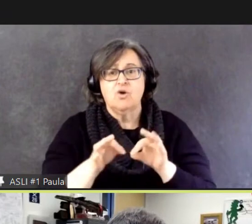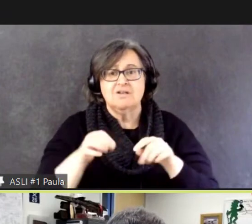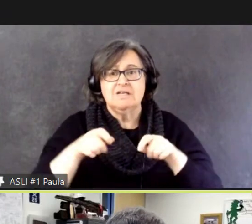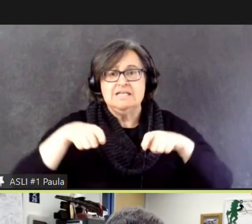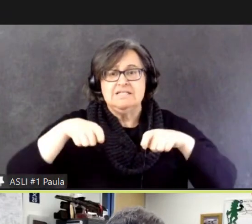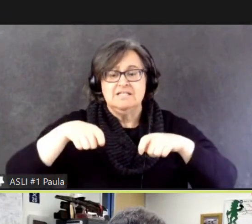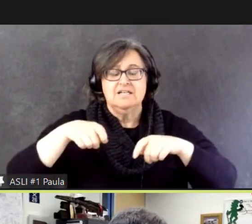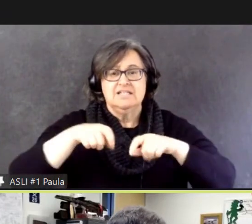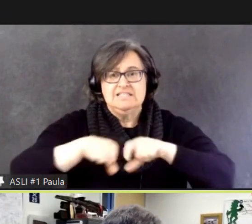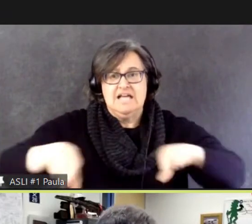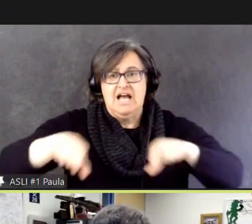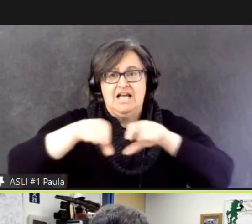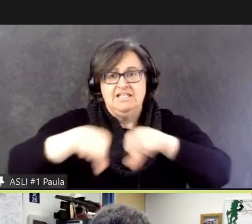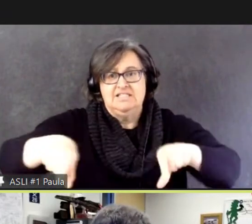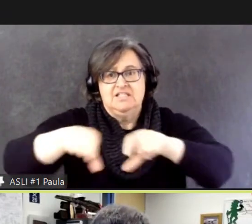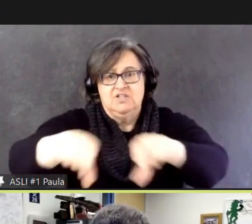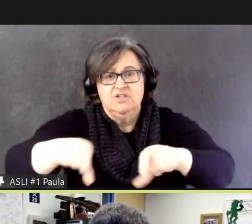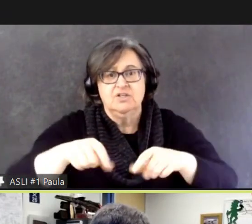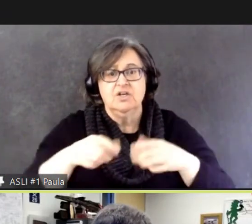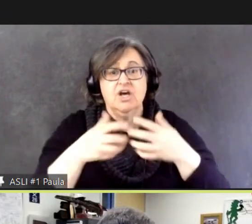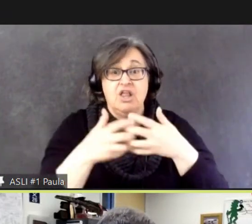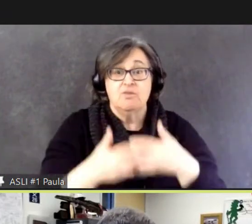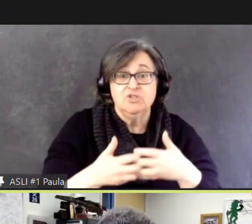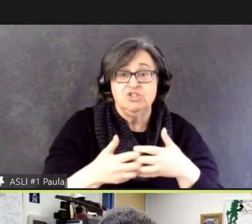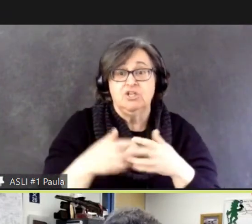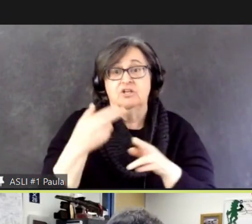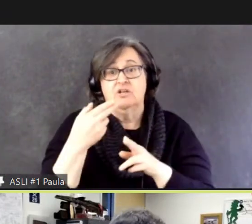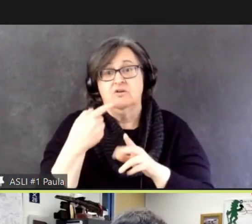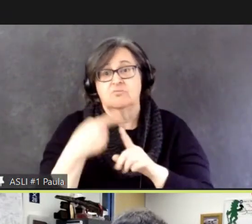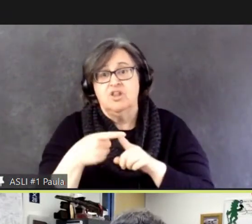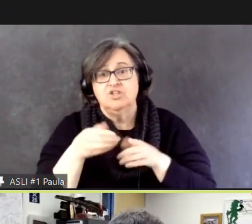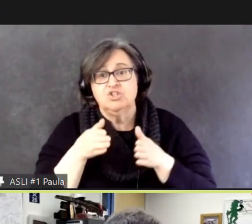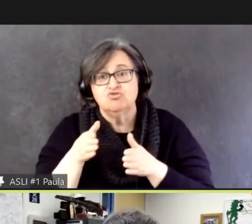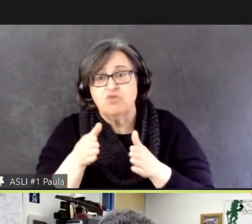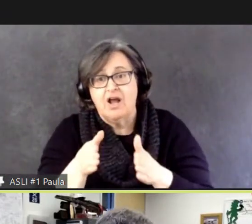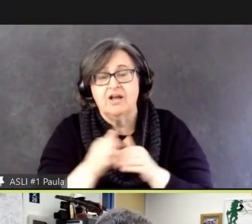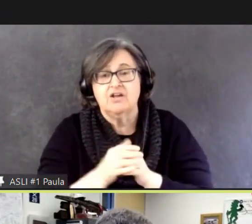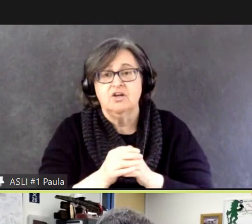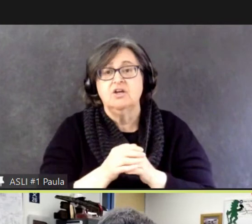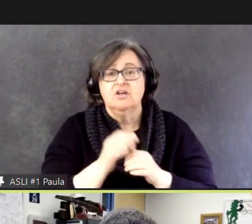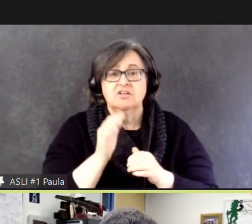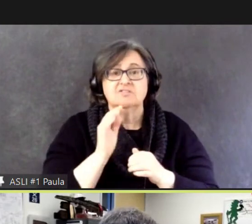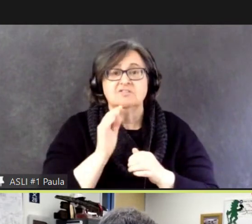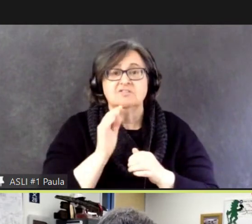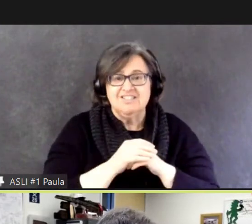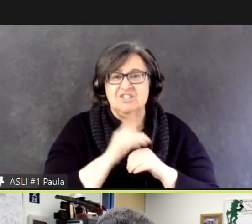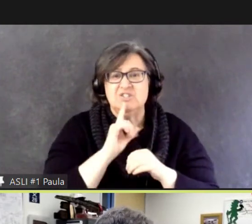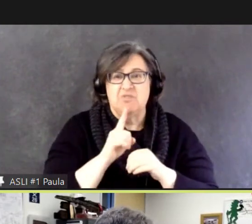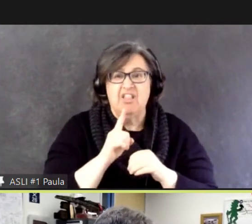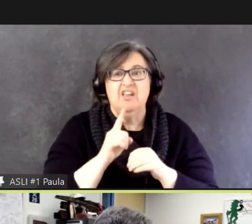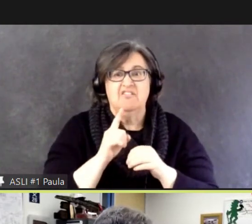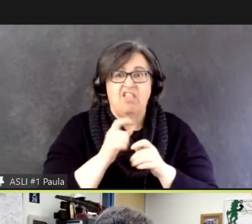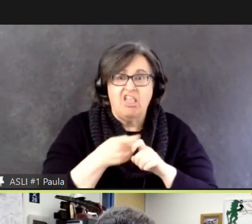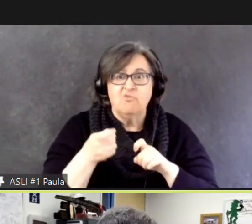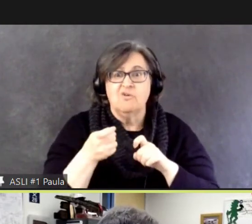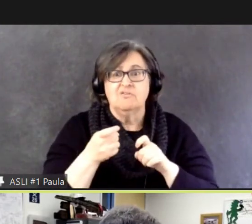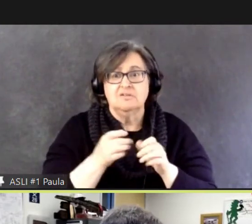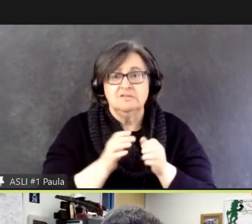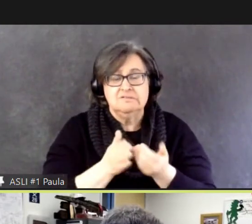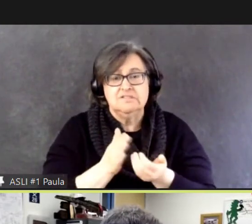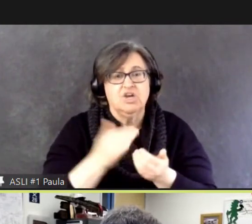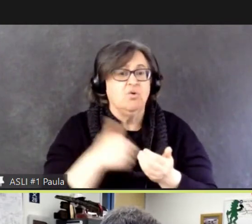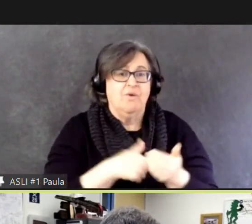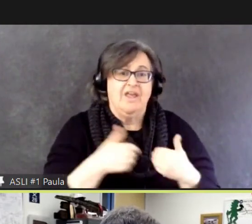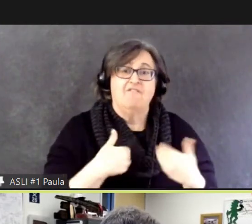because they hold the machine as well as the track and the interface between those things, and they get beat up a lot for that. So we replace the ties so that they're brand new with the